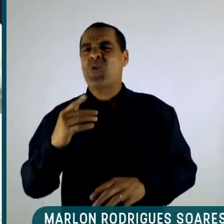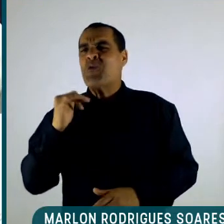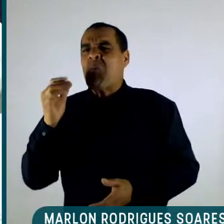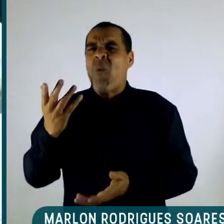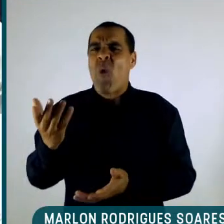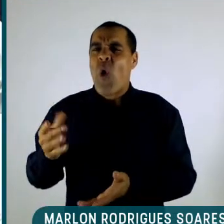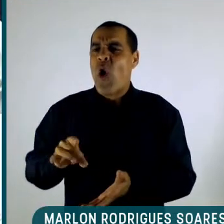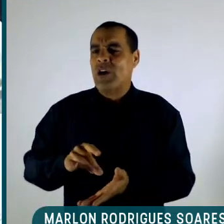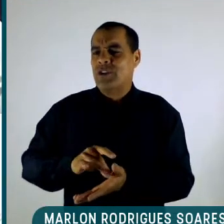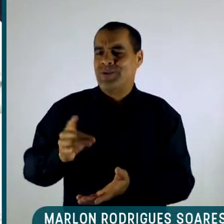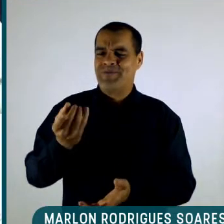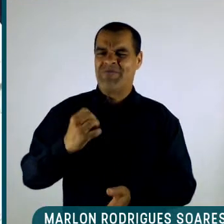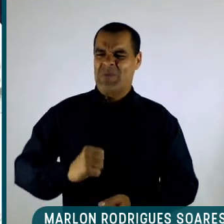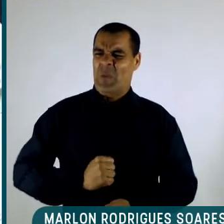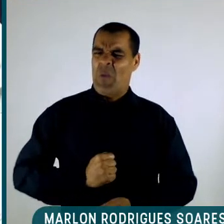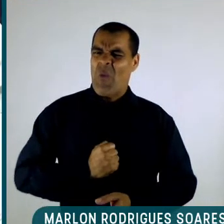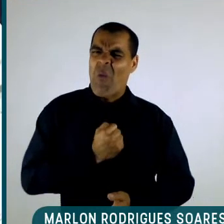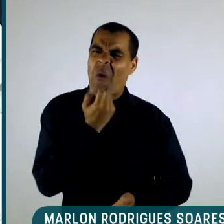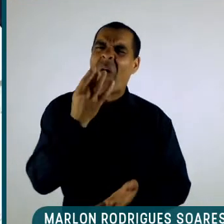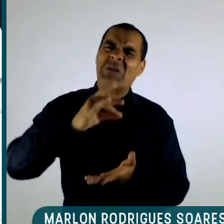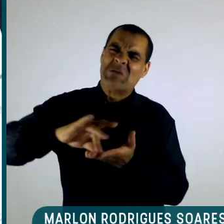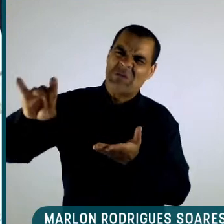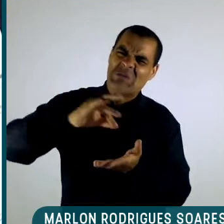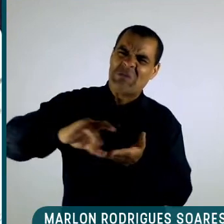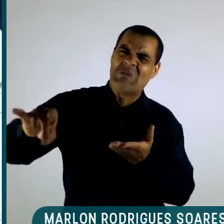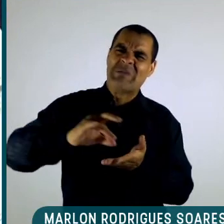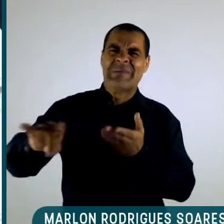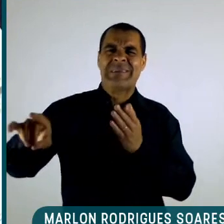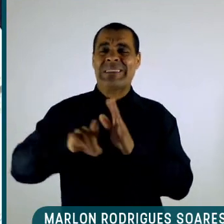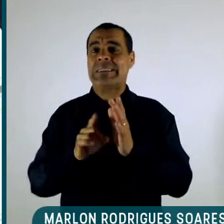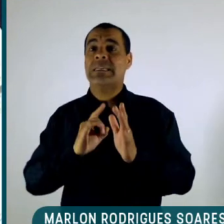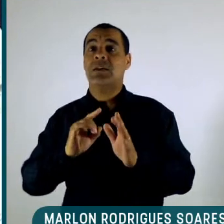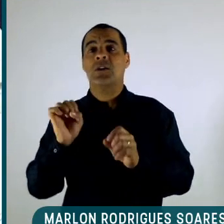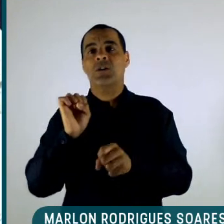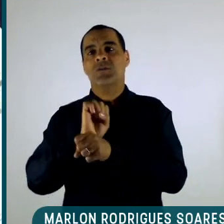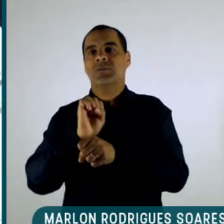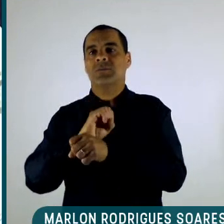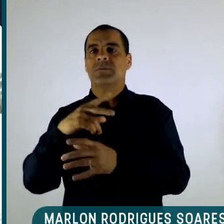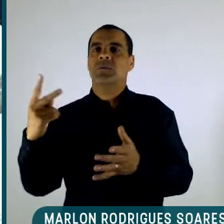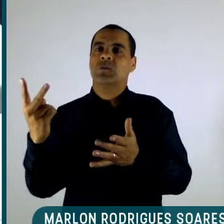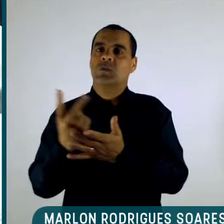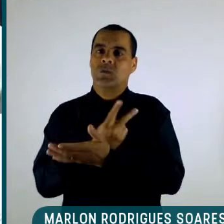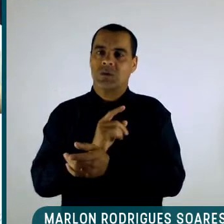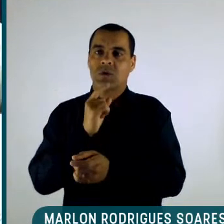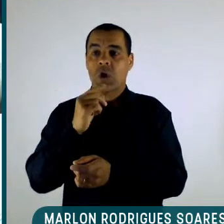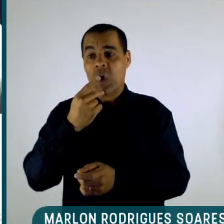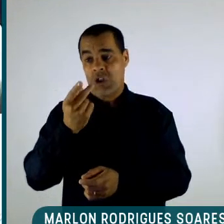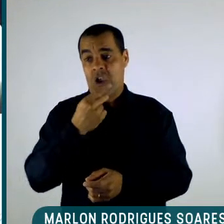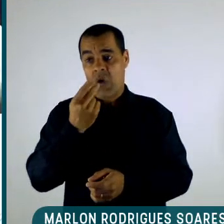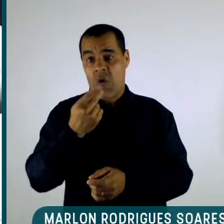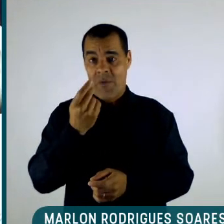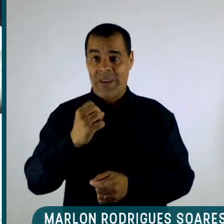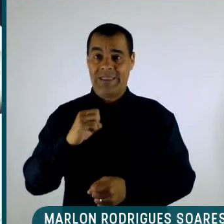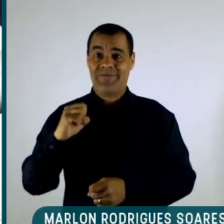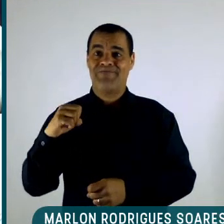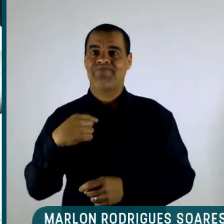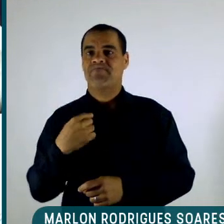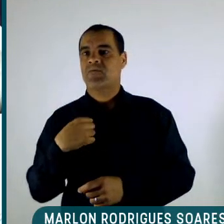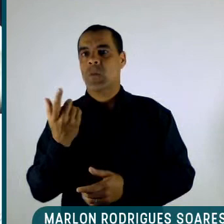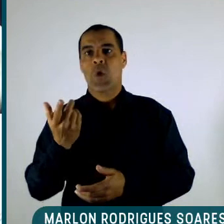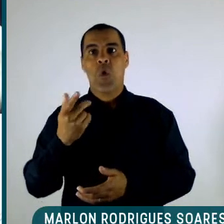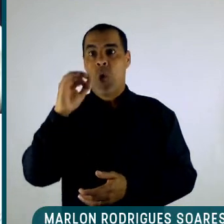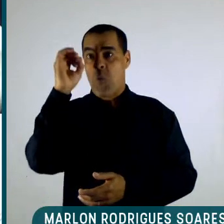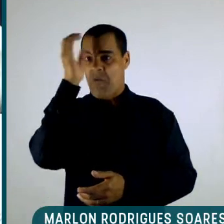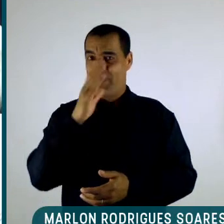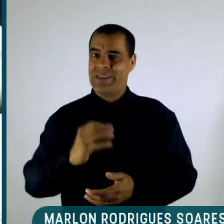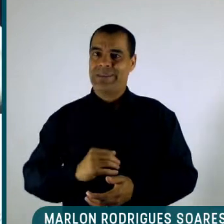it's in it encompasses hatred, wrath. I just like to comment